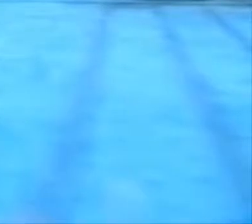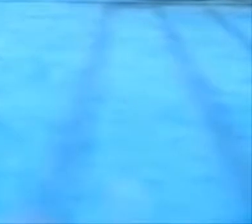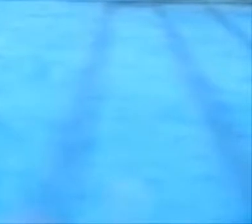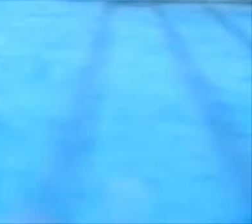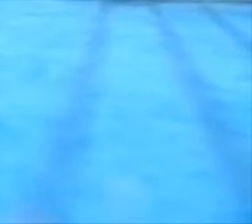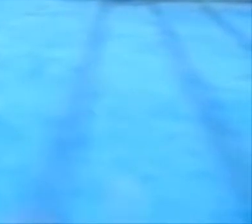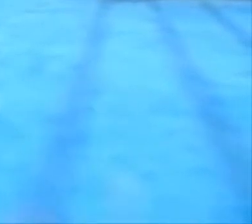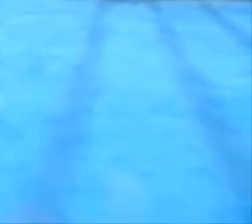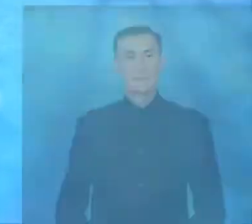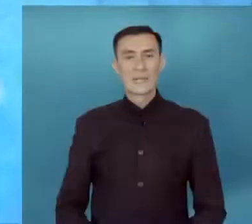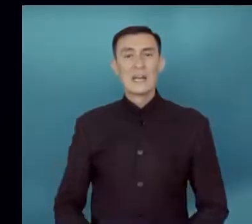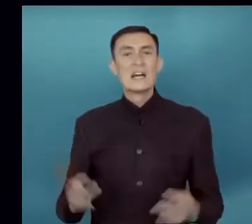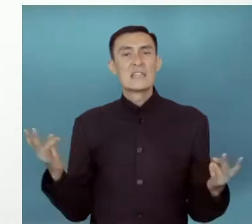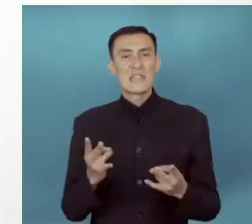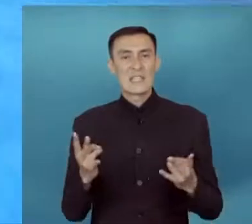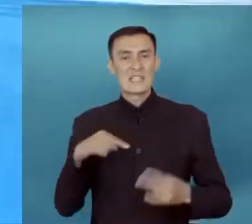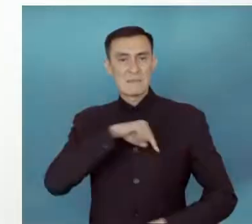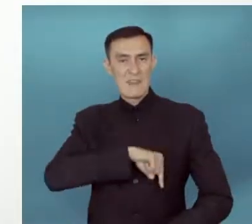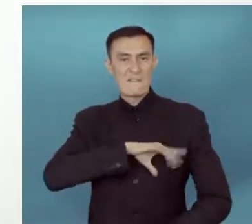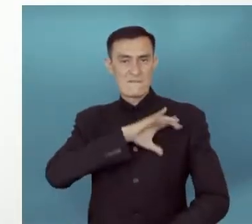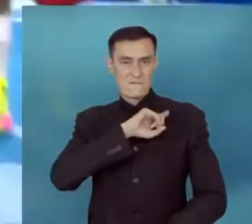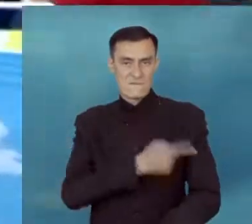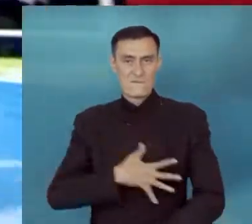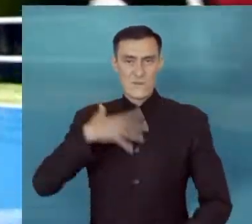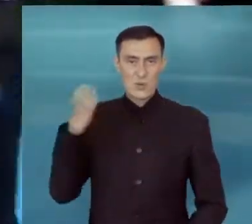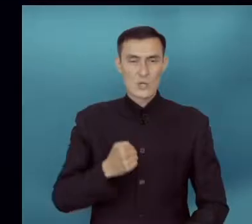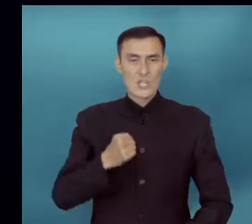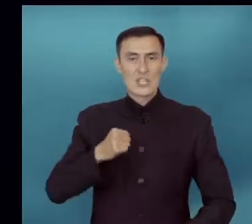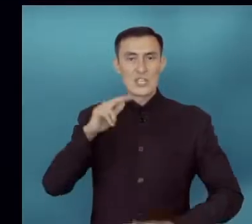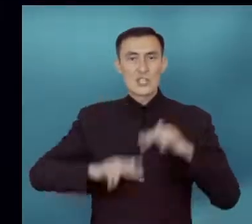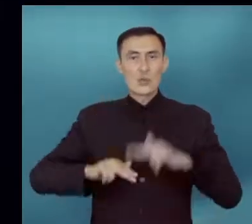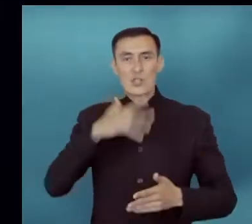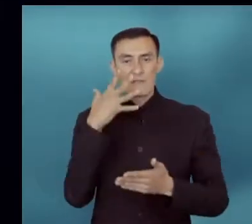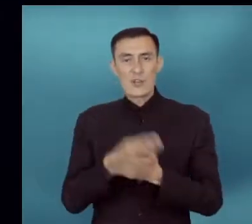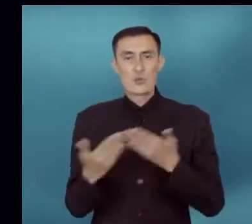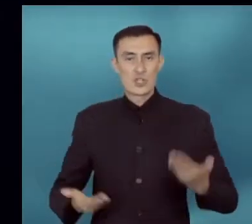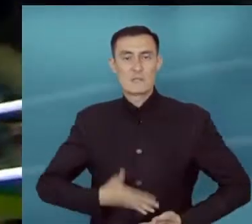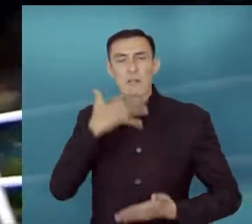You have to pull yourself together and make your own life according to your own vision.